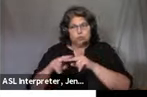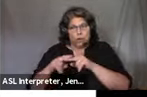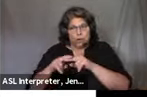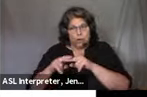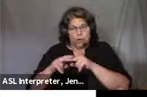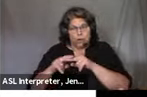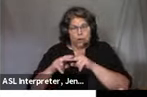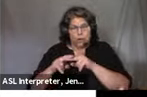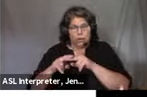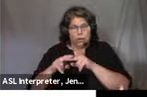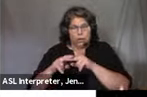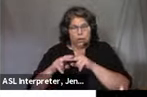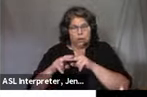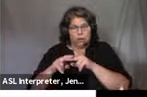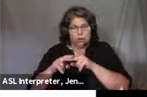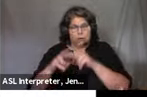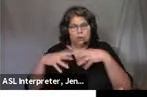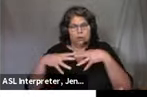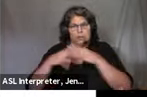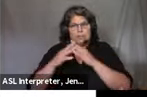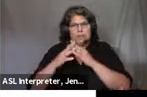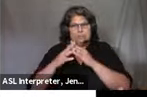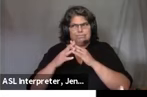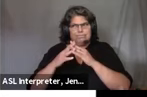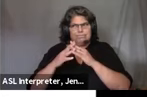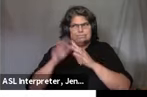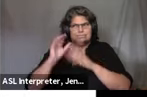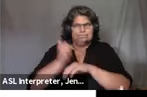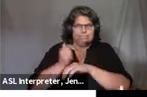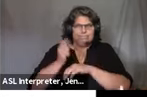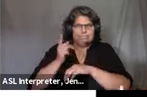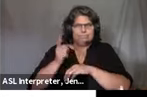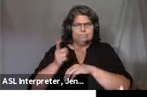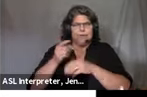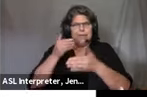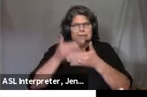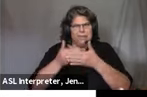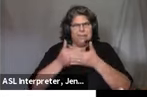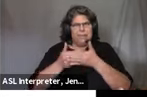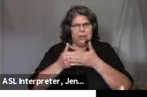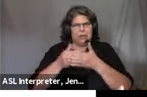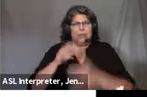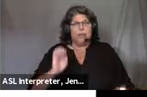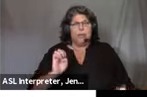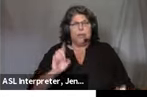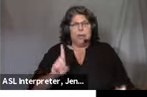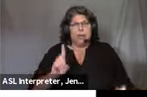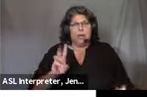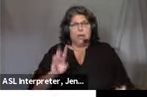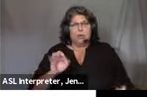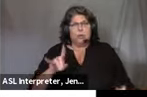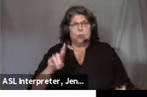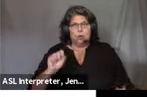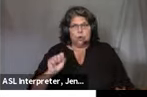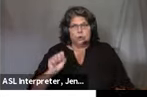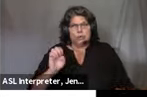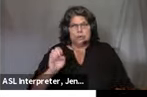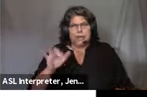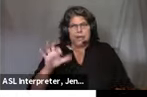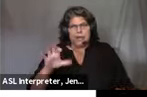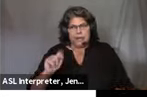is up where it is, nearer to the Edwards Elliott location, there's